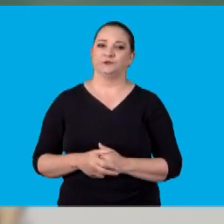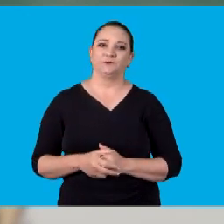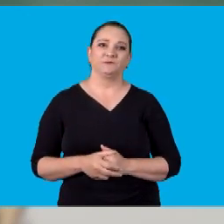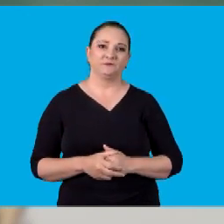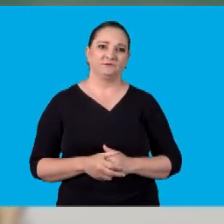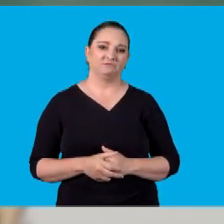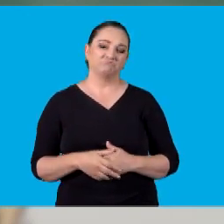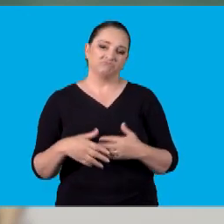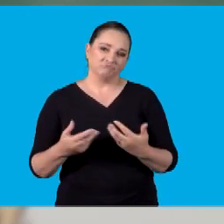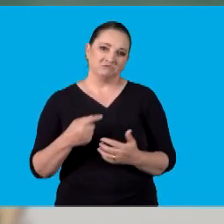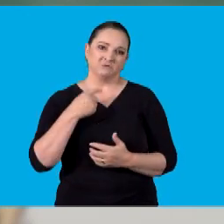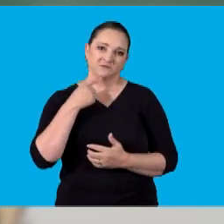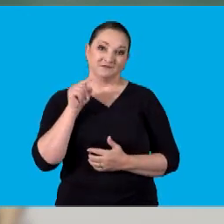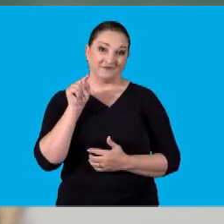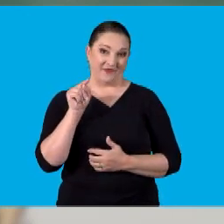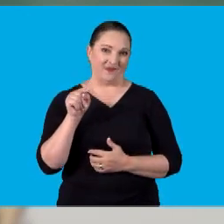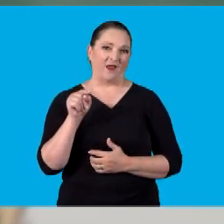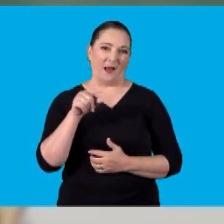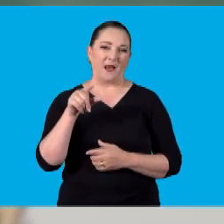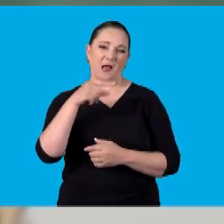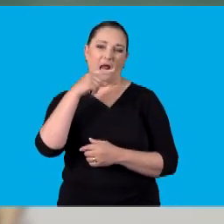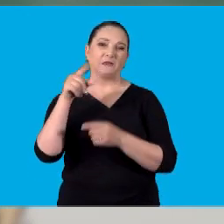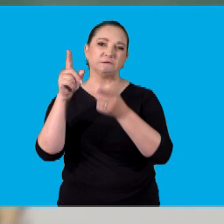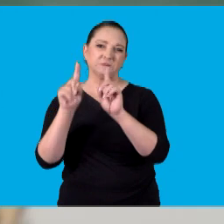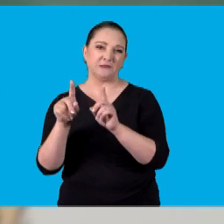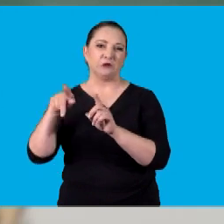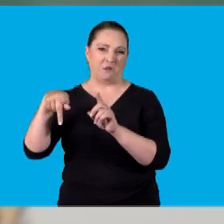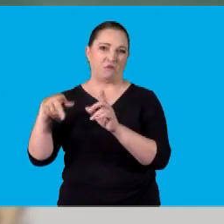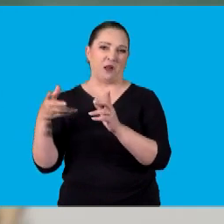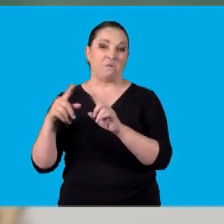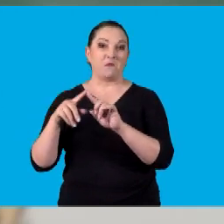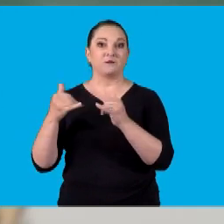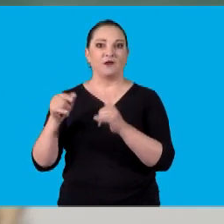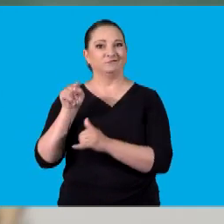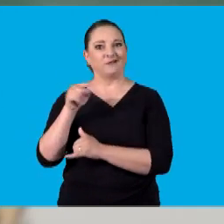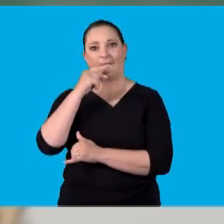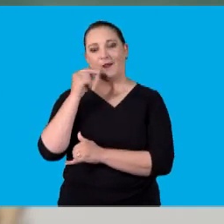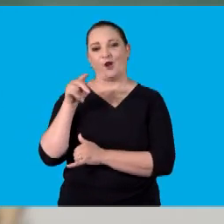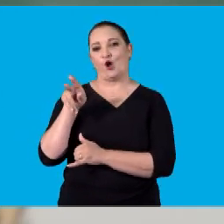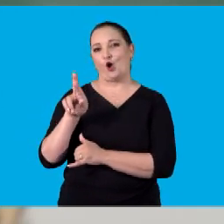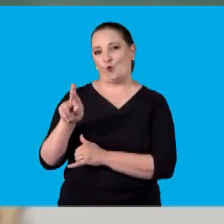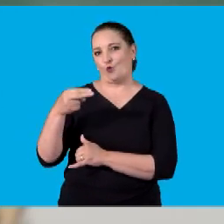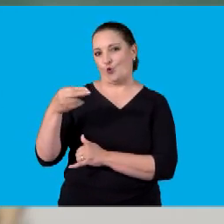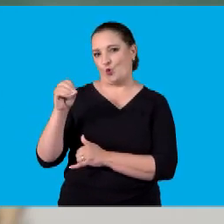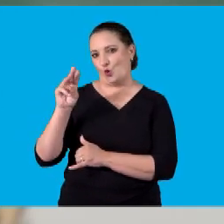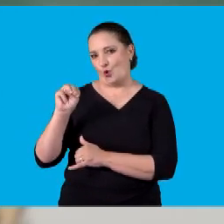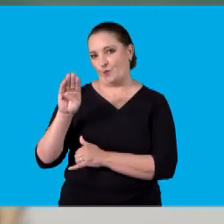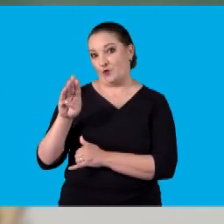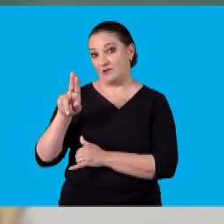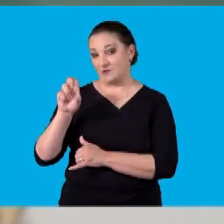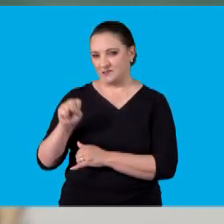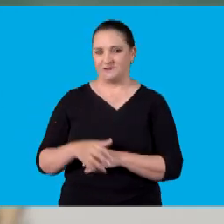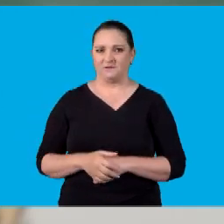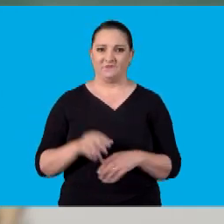can conclude that it is a rhombus. Now, before we can move on to the other quadrilaterals, looking